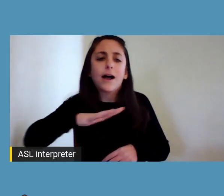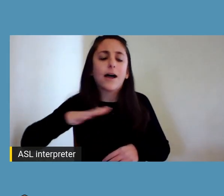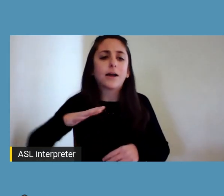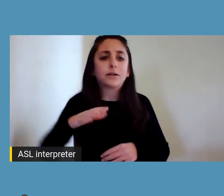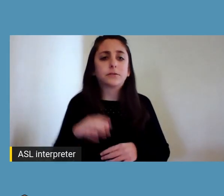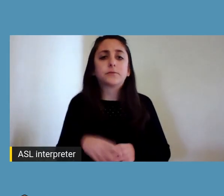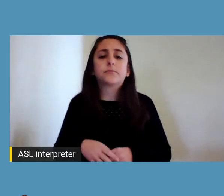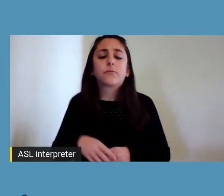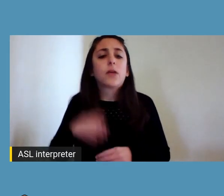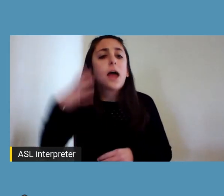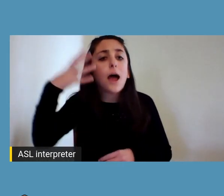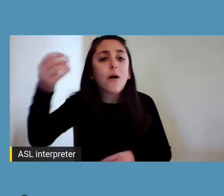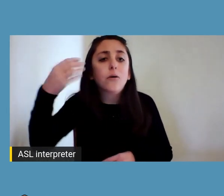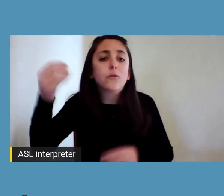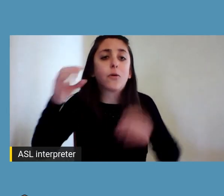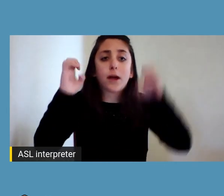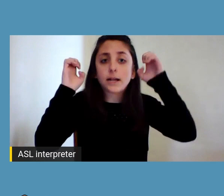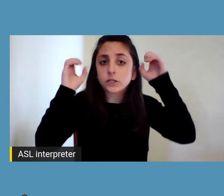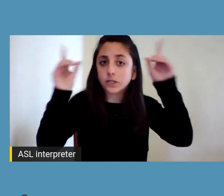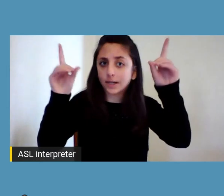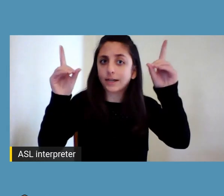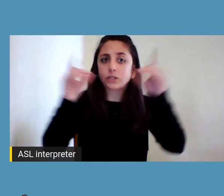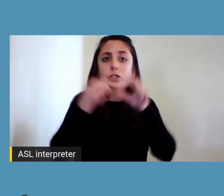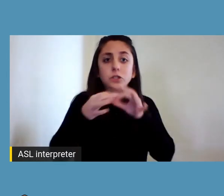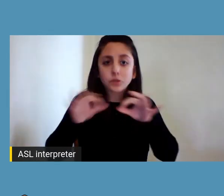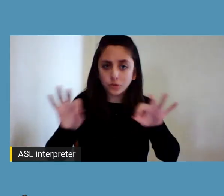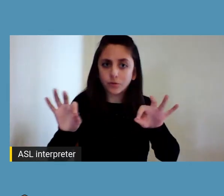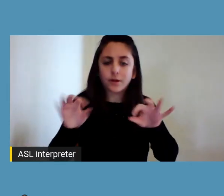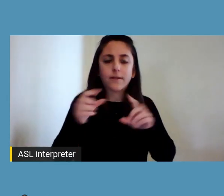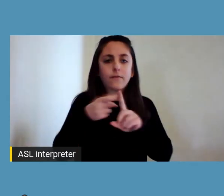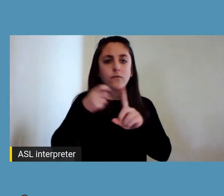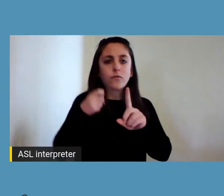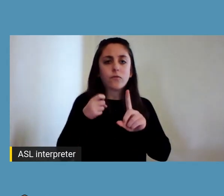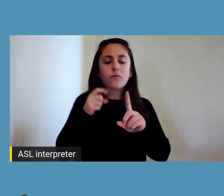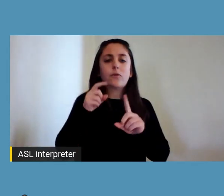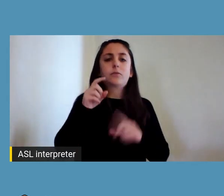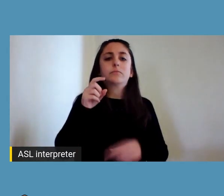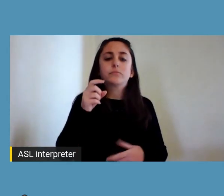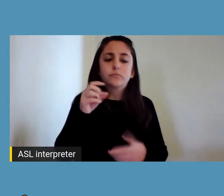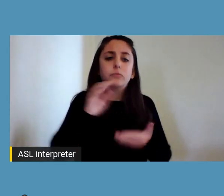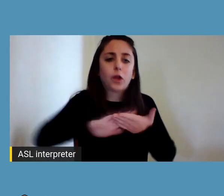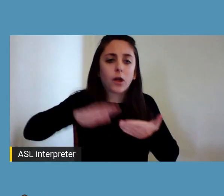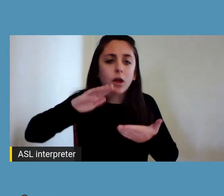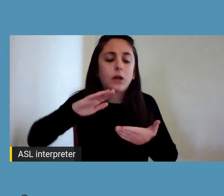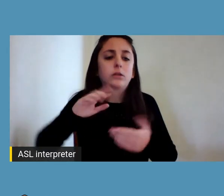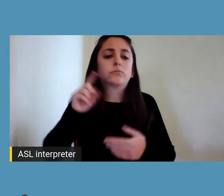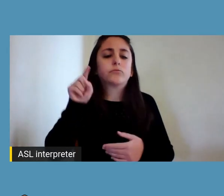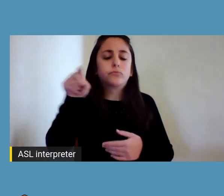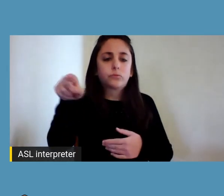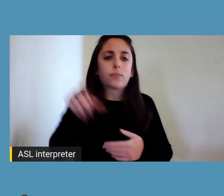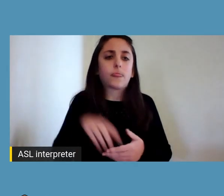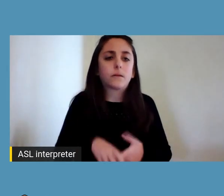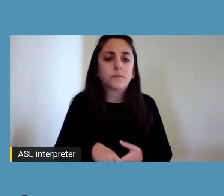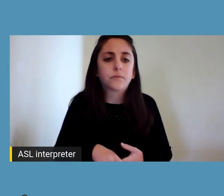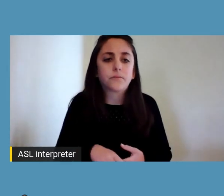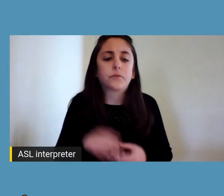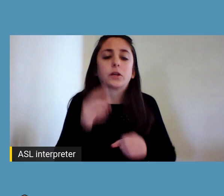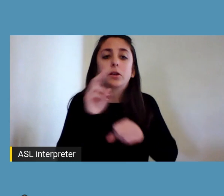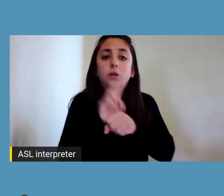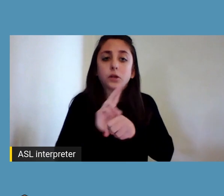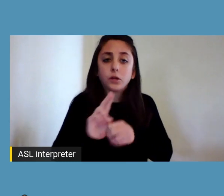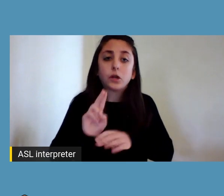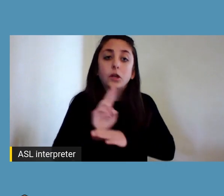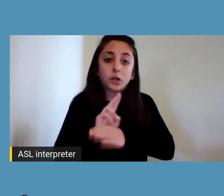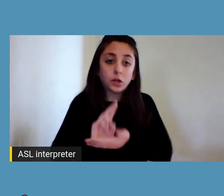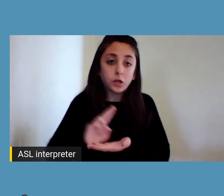education and natural history from Northland College and an MS in the Field Naturalist Program at the University of Vermont.